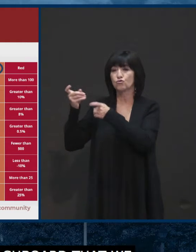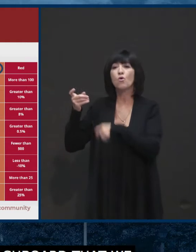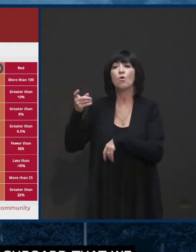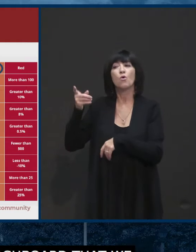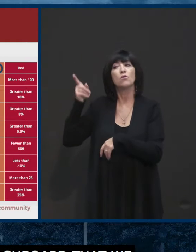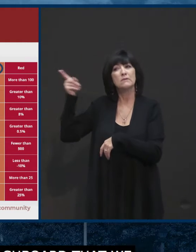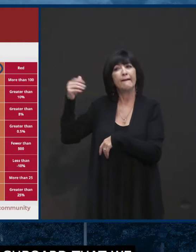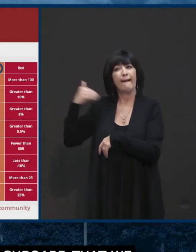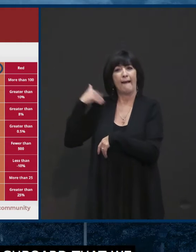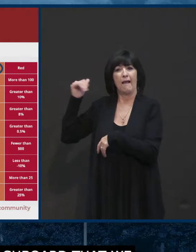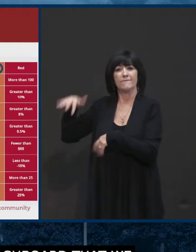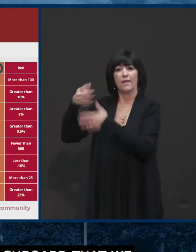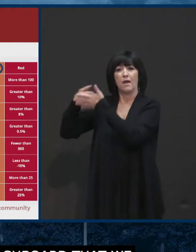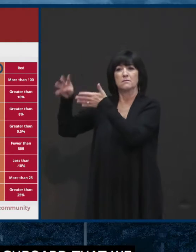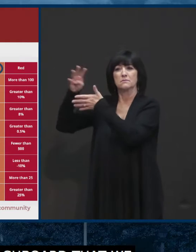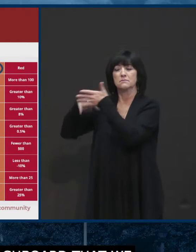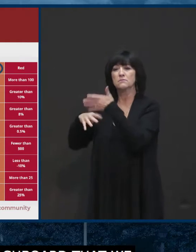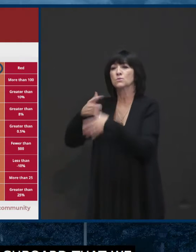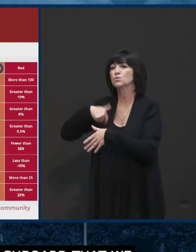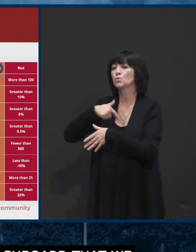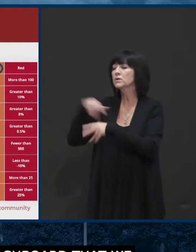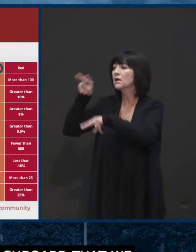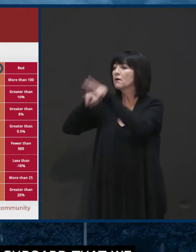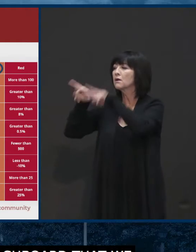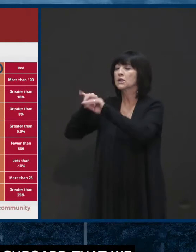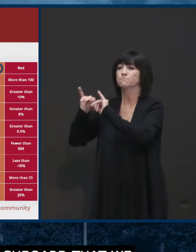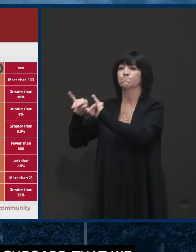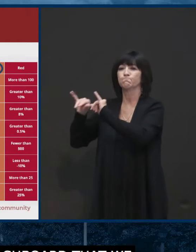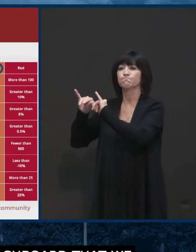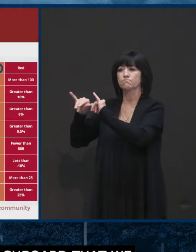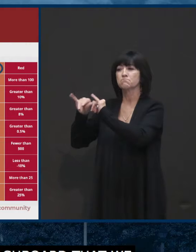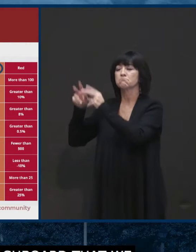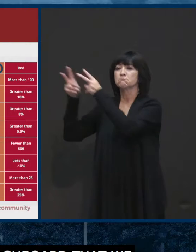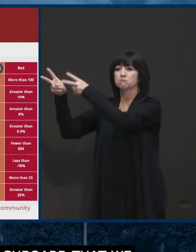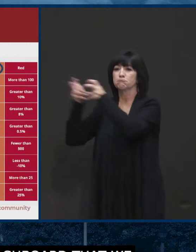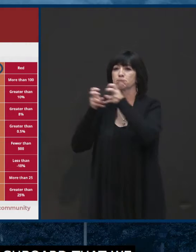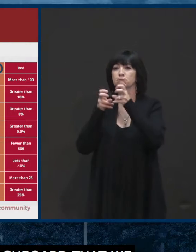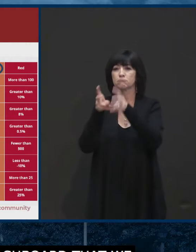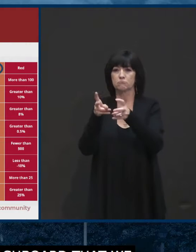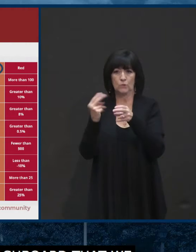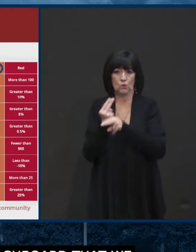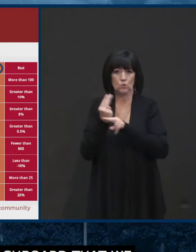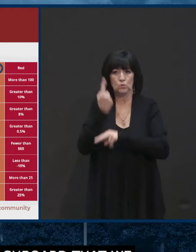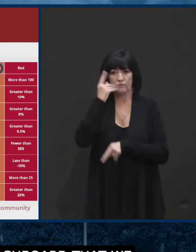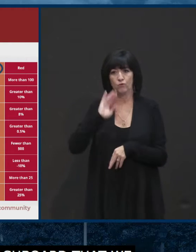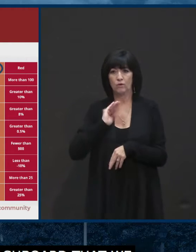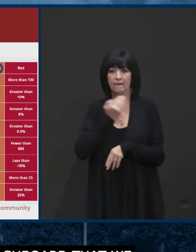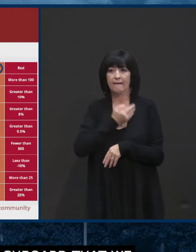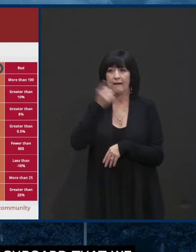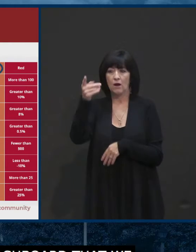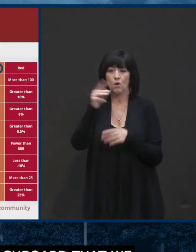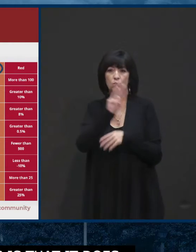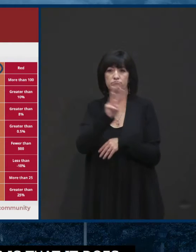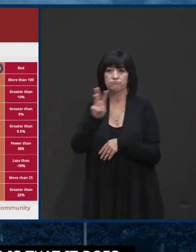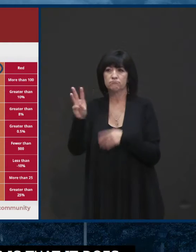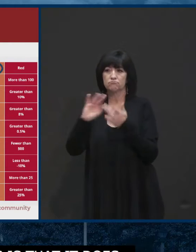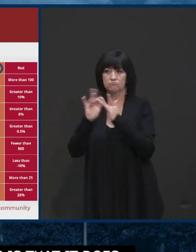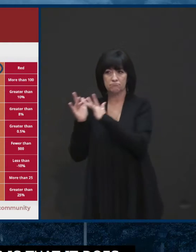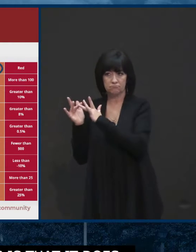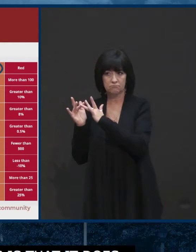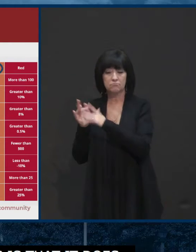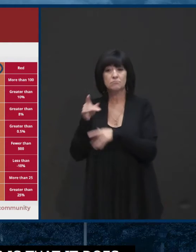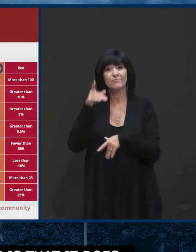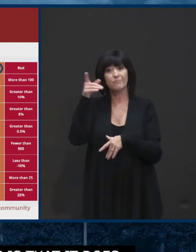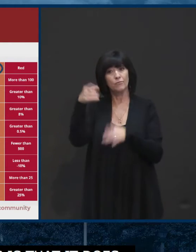here. What we like about this is that it does add some additional colors. It also shows you the